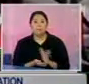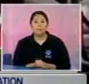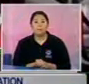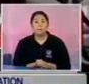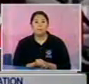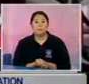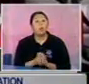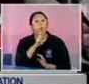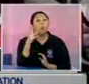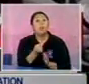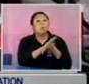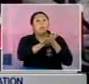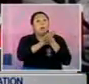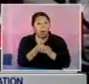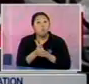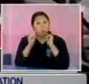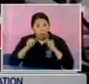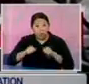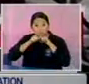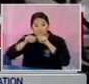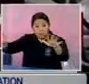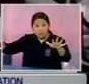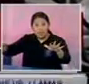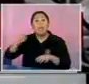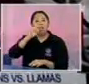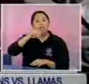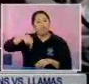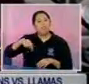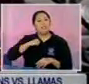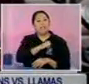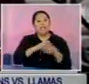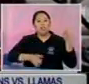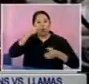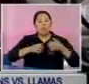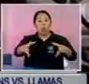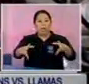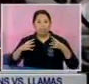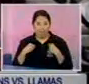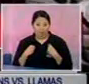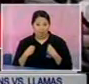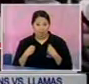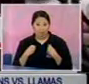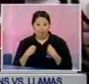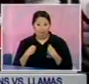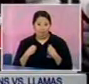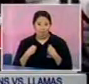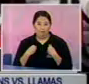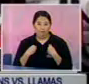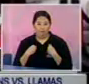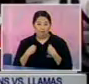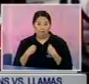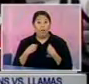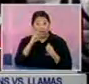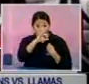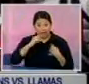When will it be a public document? When it is admitted. When it is admitted, then it